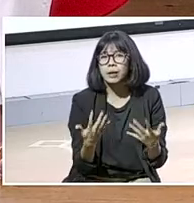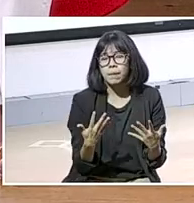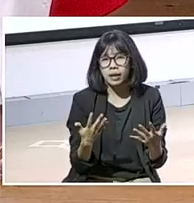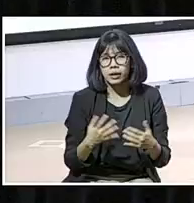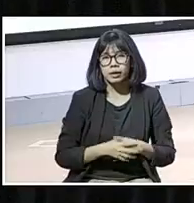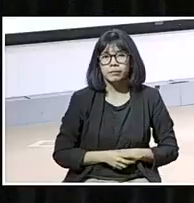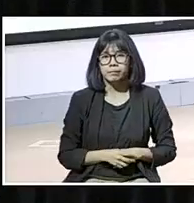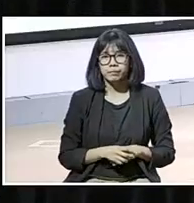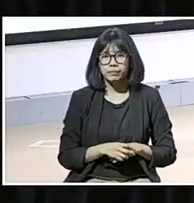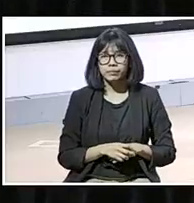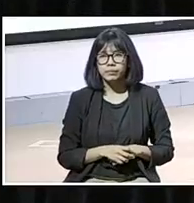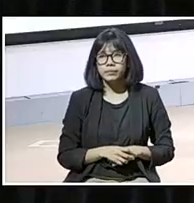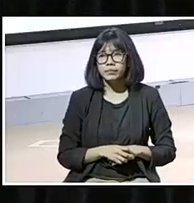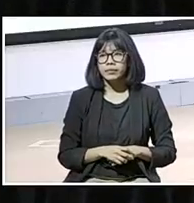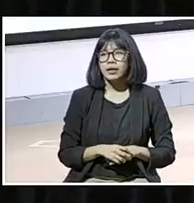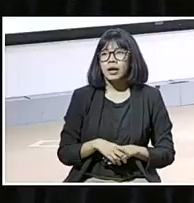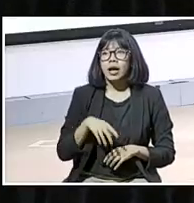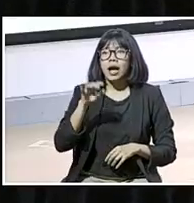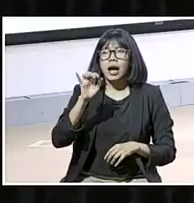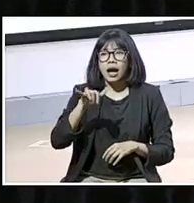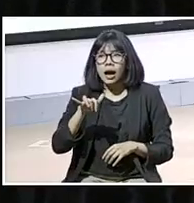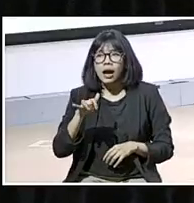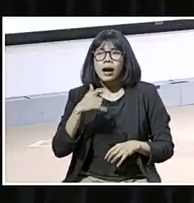Well, I know, like, so